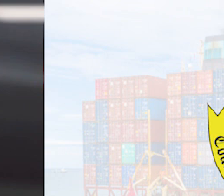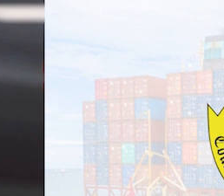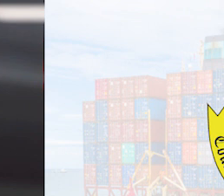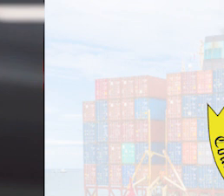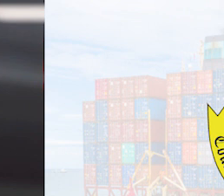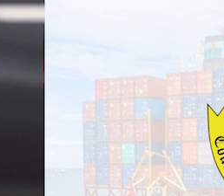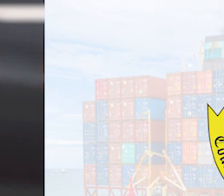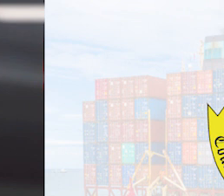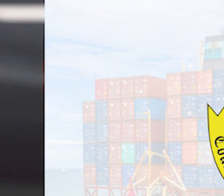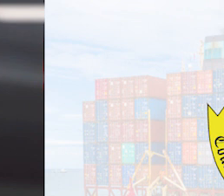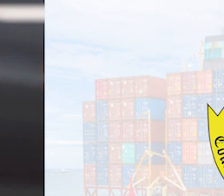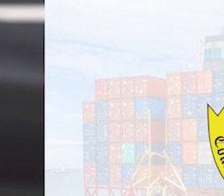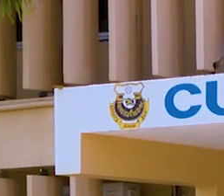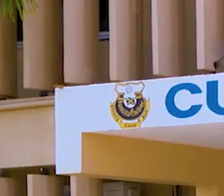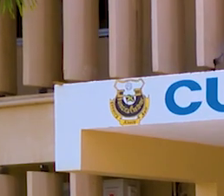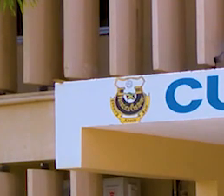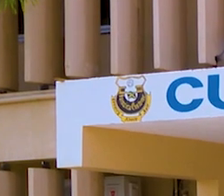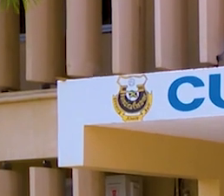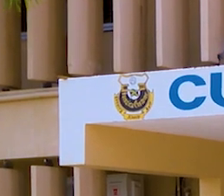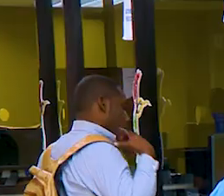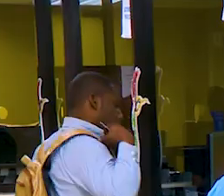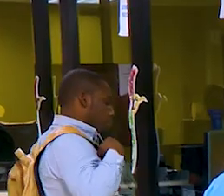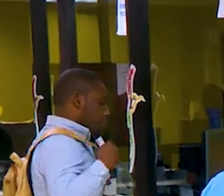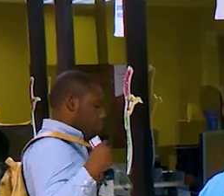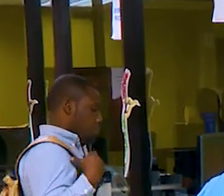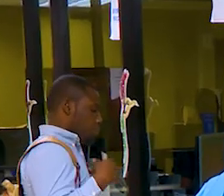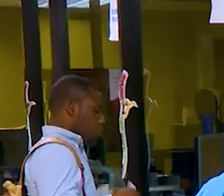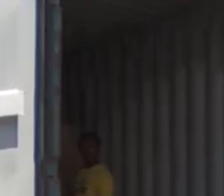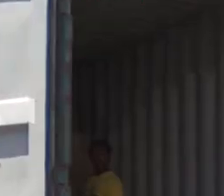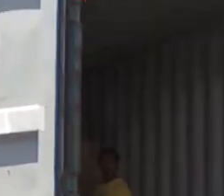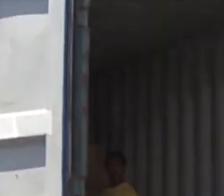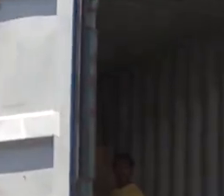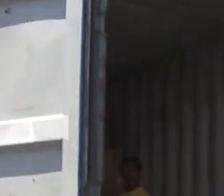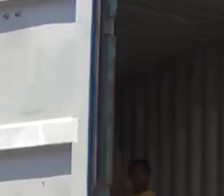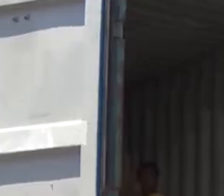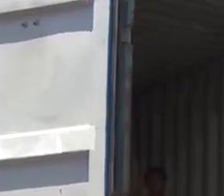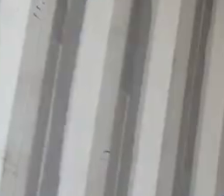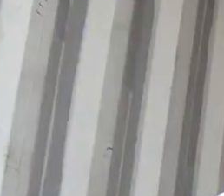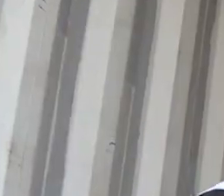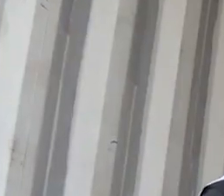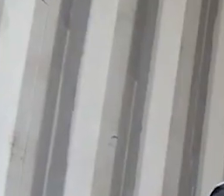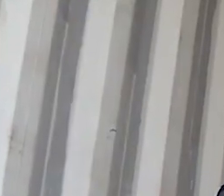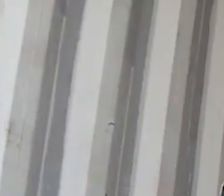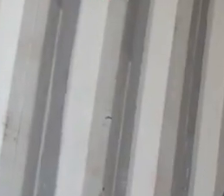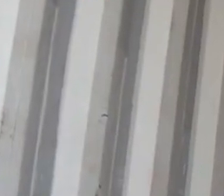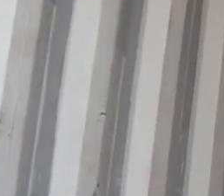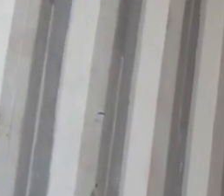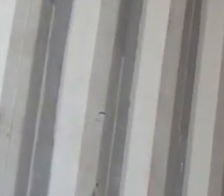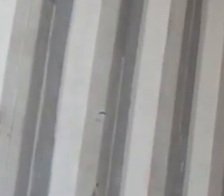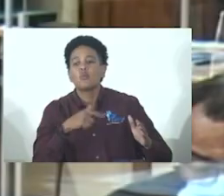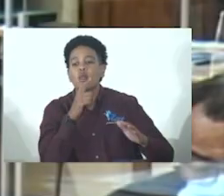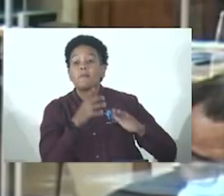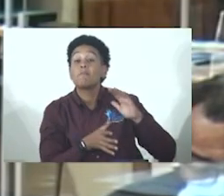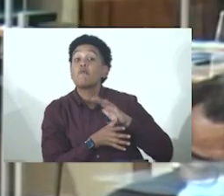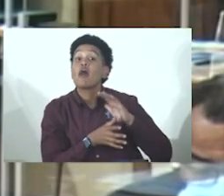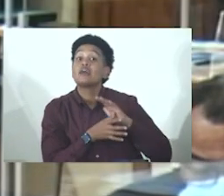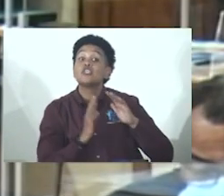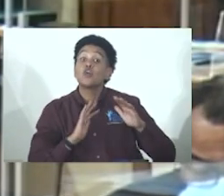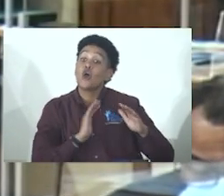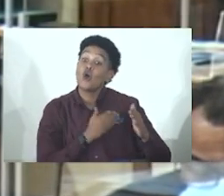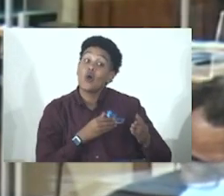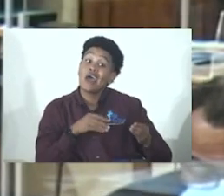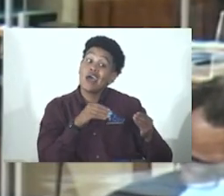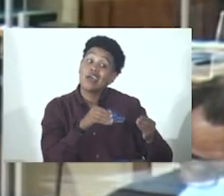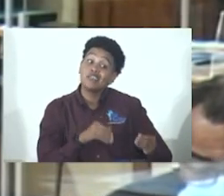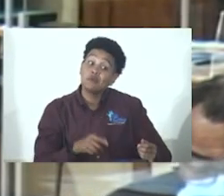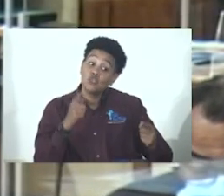to $500. The current fee is a standard $3,000 per export customs declaration. Minister Clark says